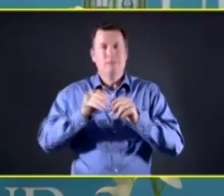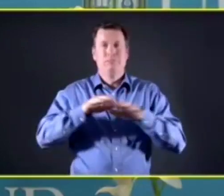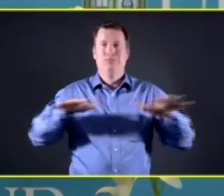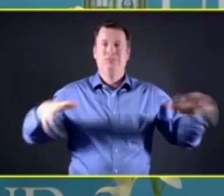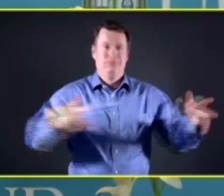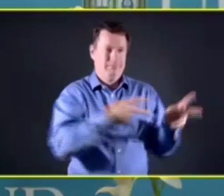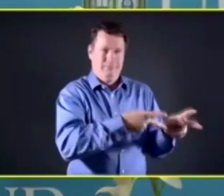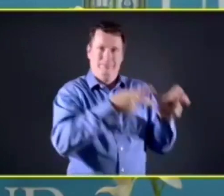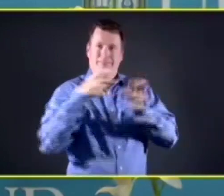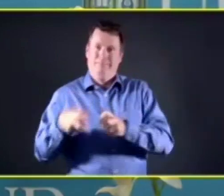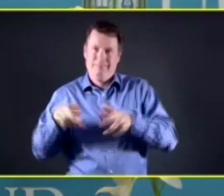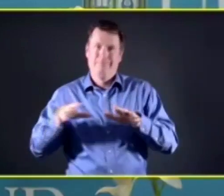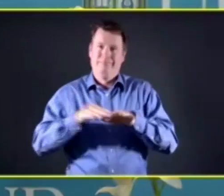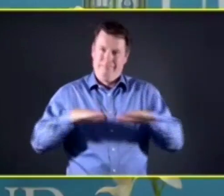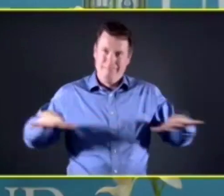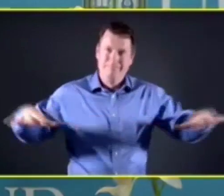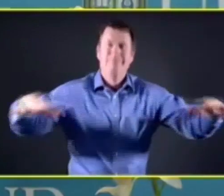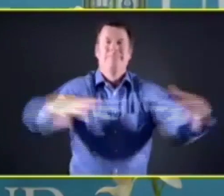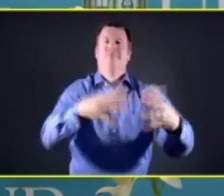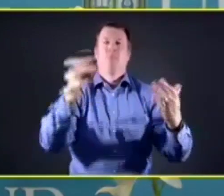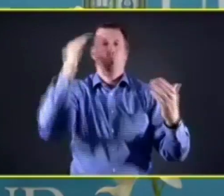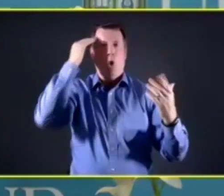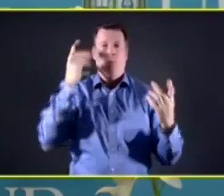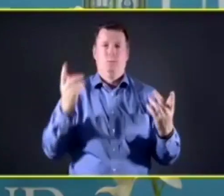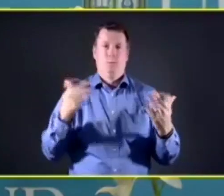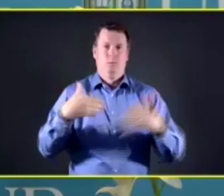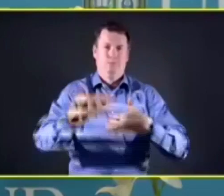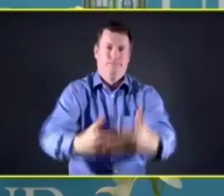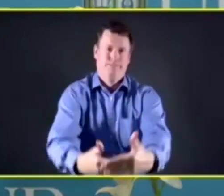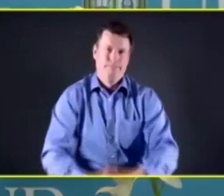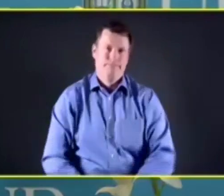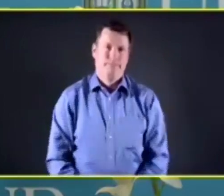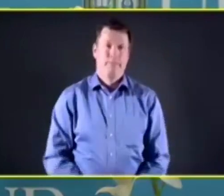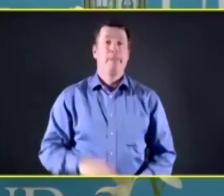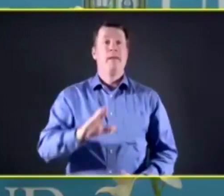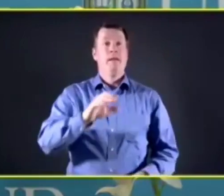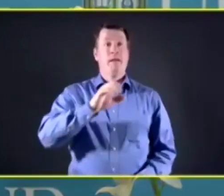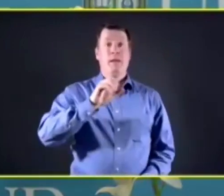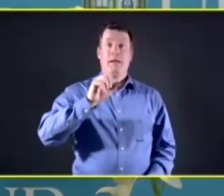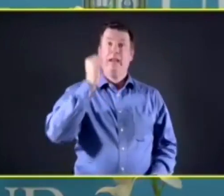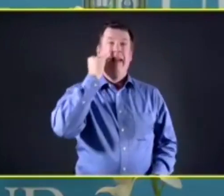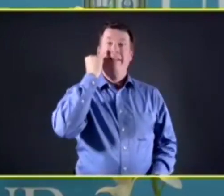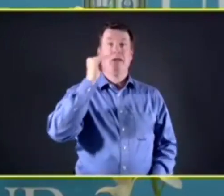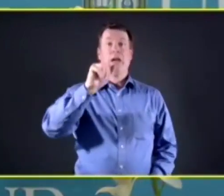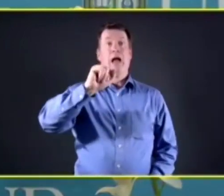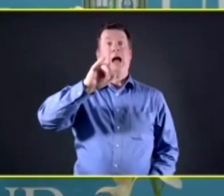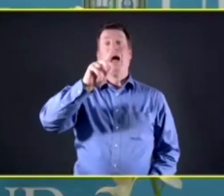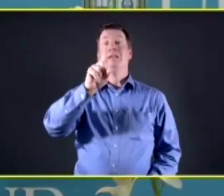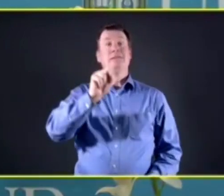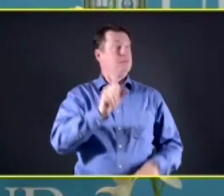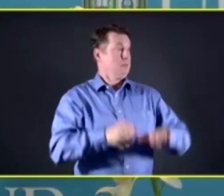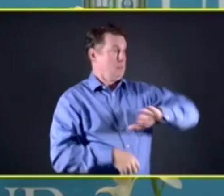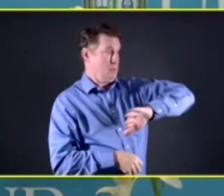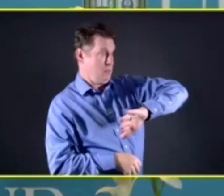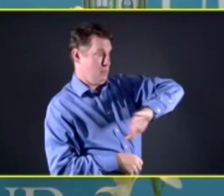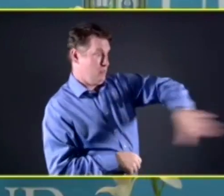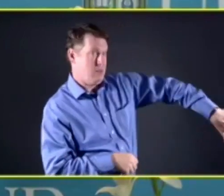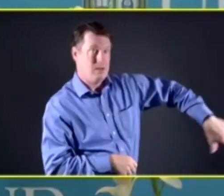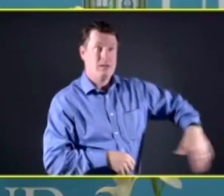original work at all. And like I said, we're really just scaling up at an incredible rate right